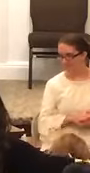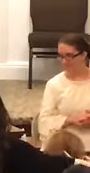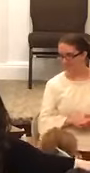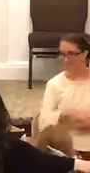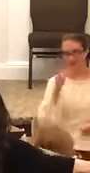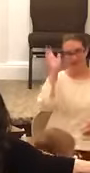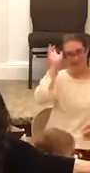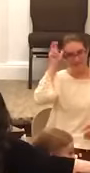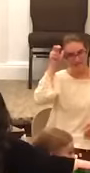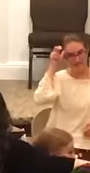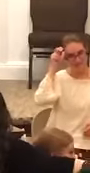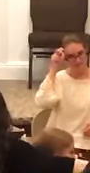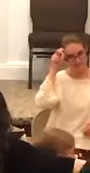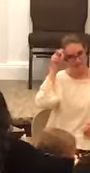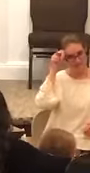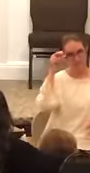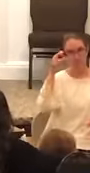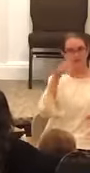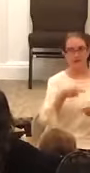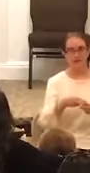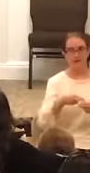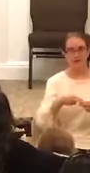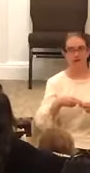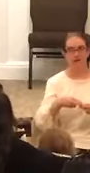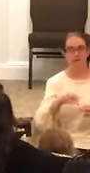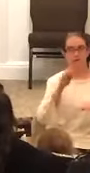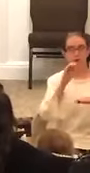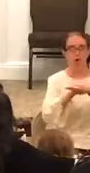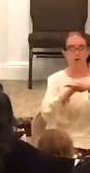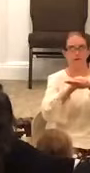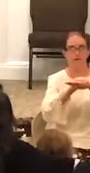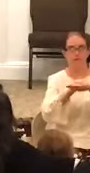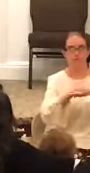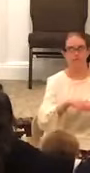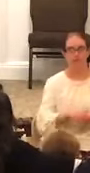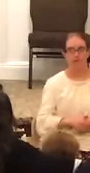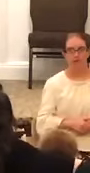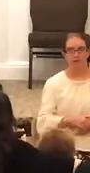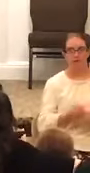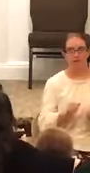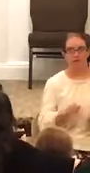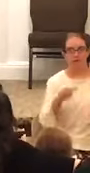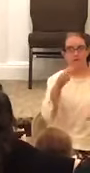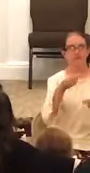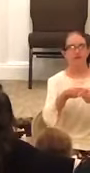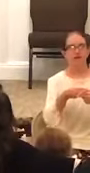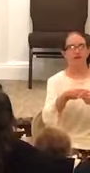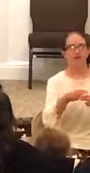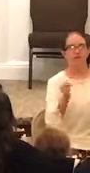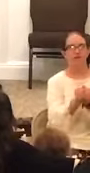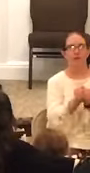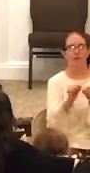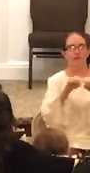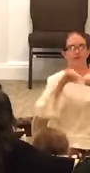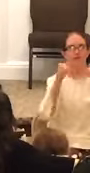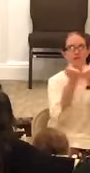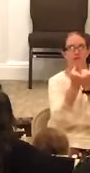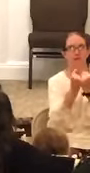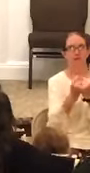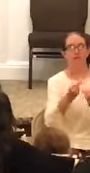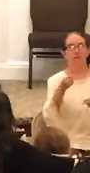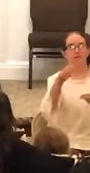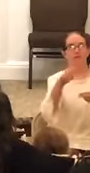The devil will put his brand on you. And you can be identified with his group by